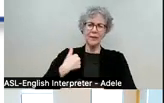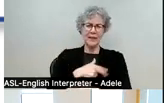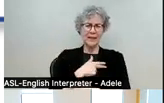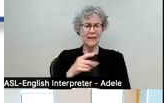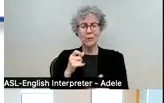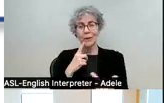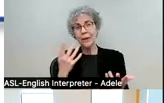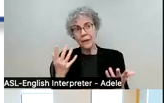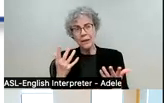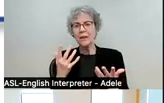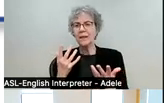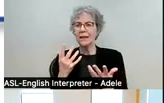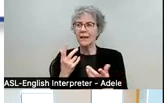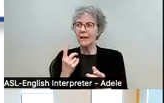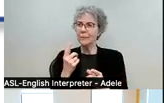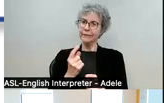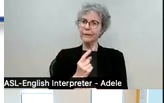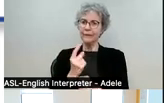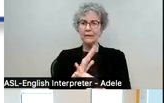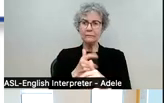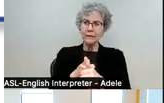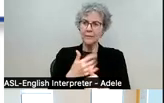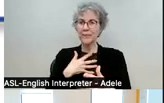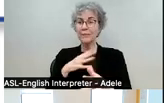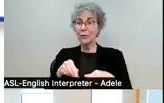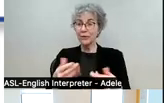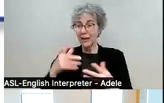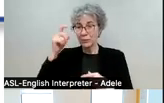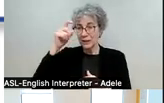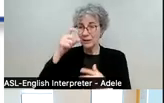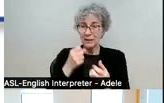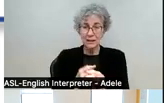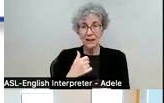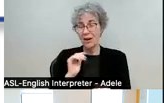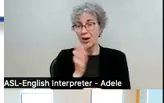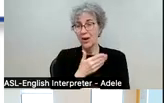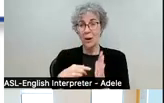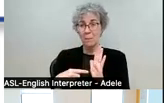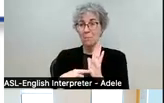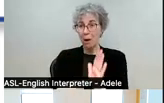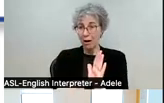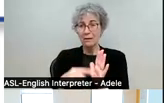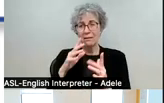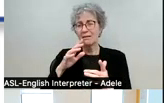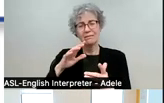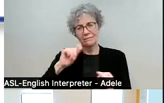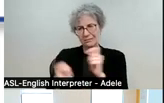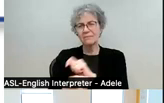if we're going to continue to provide residential supports, then we need to evolve our model. Next slide,